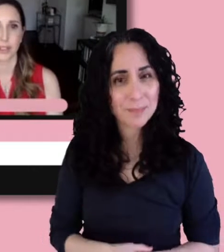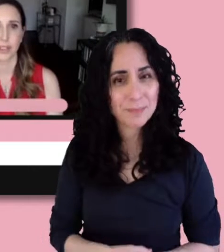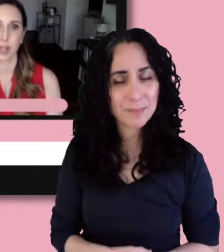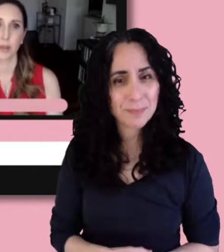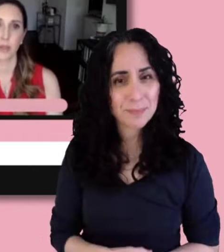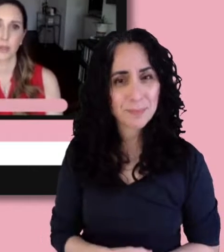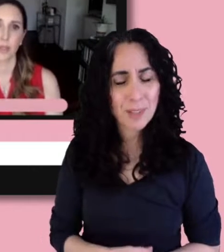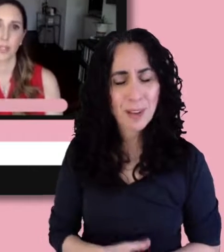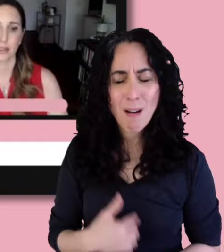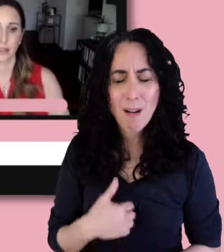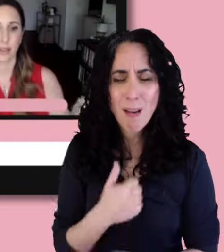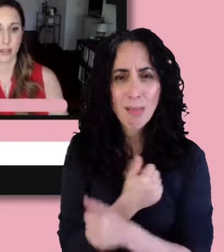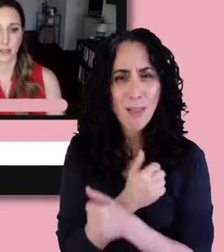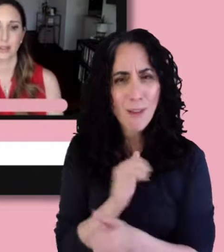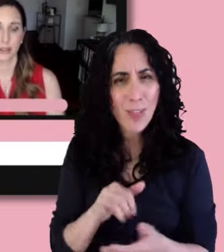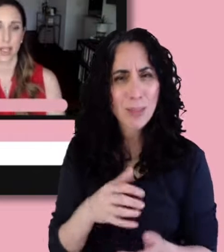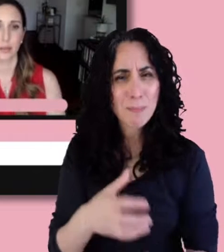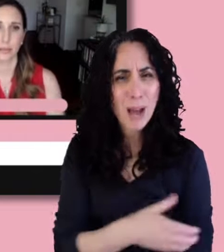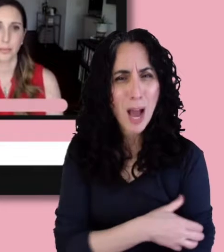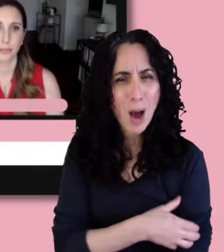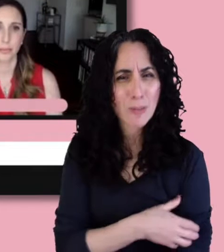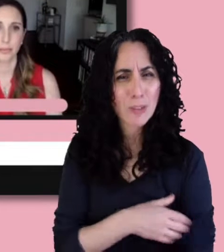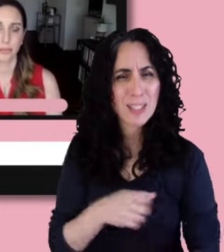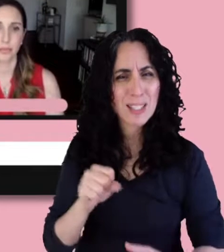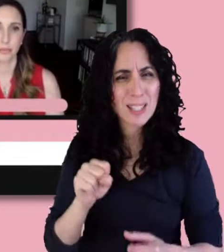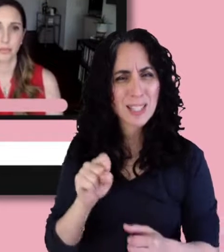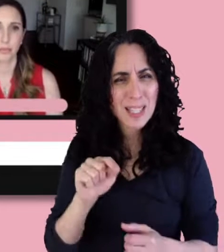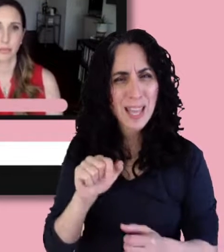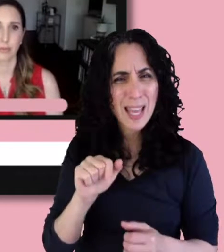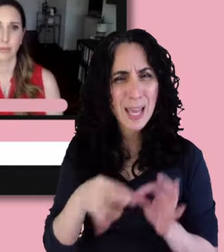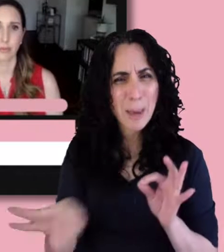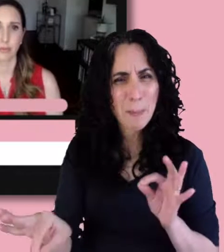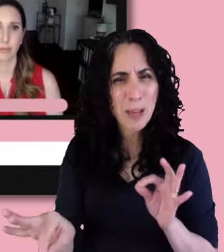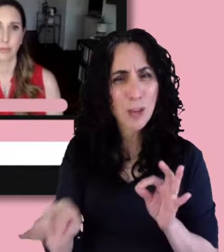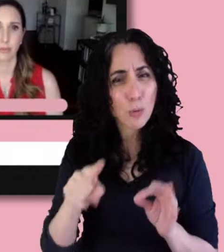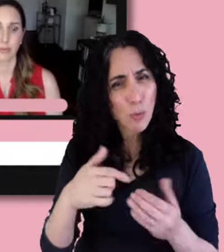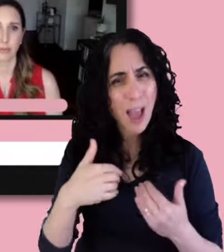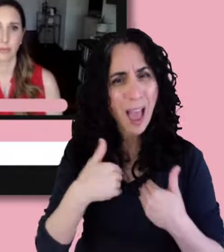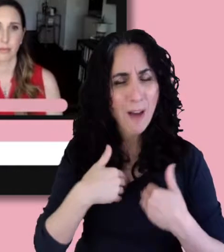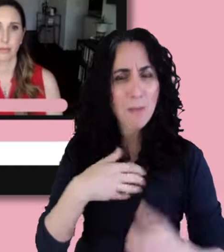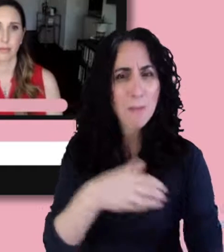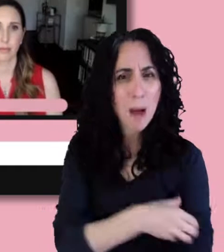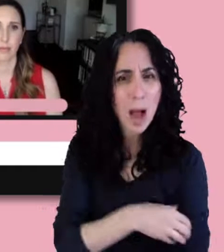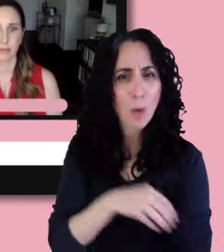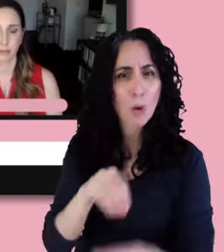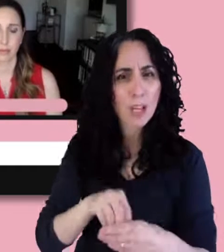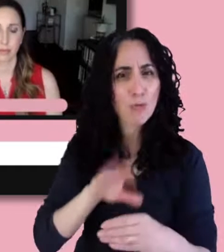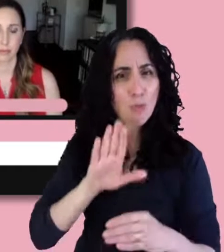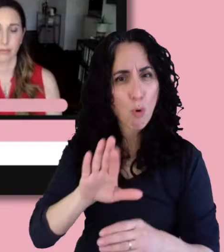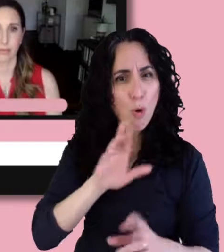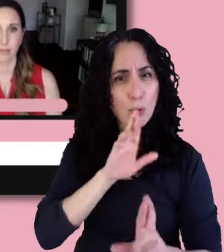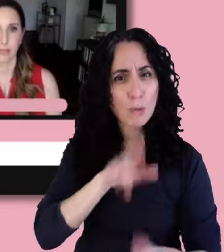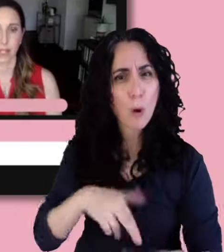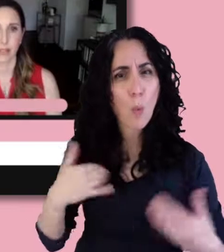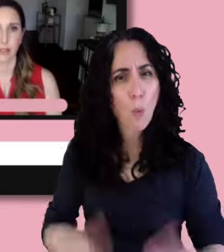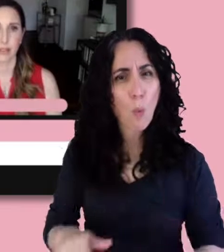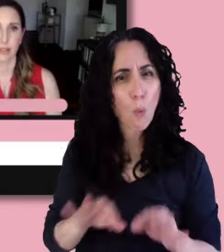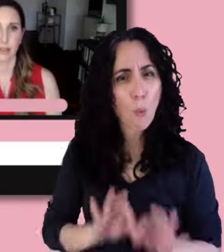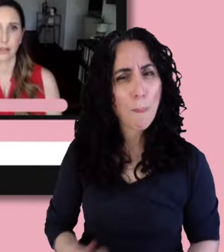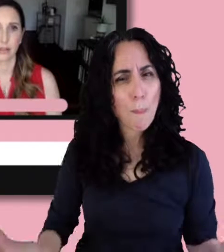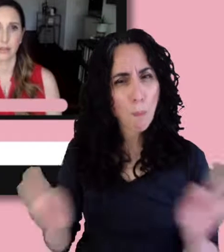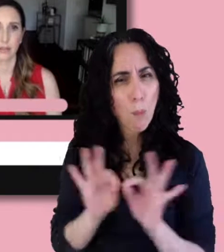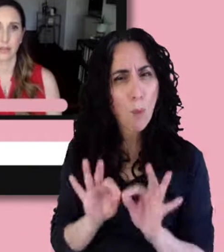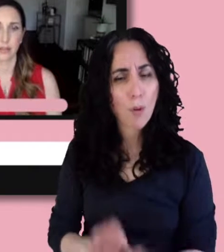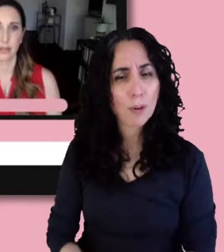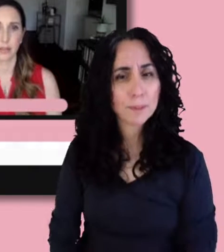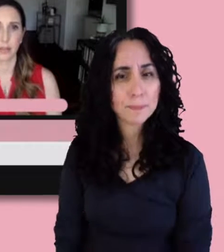can Oh, I love respond that. to it. That's a powerful statement. You have power in your response. That's super